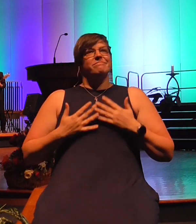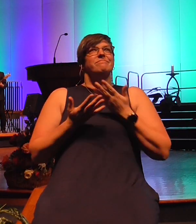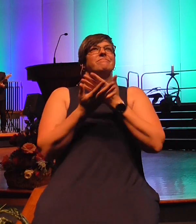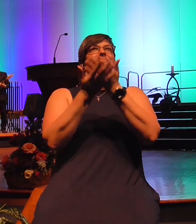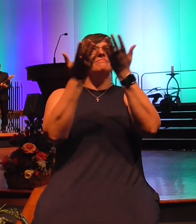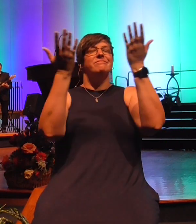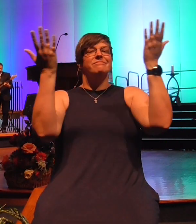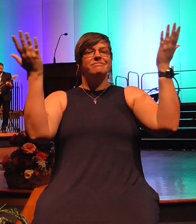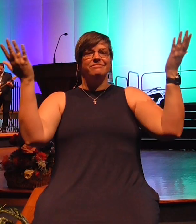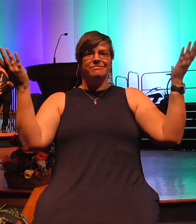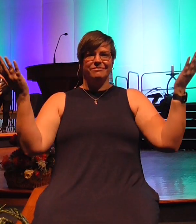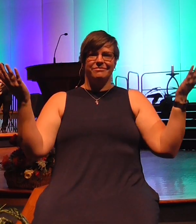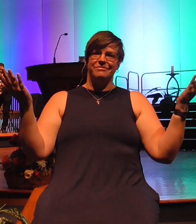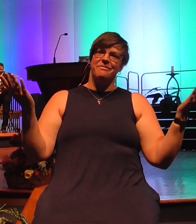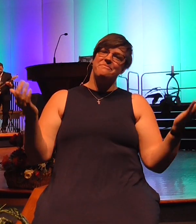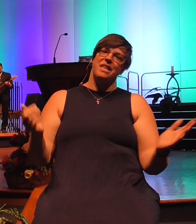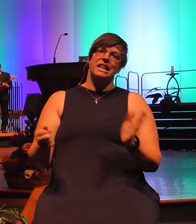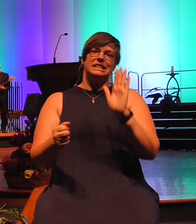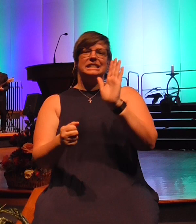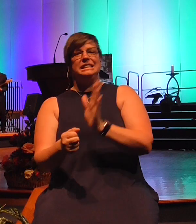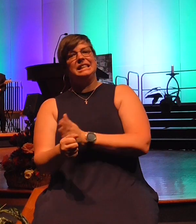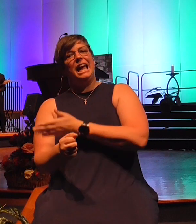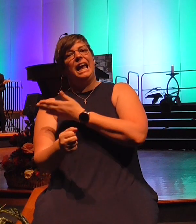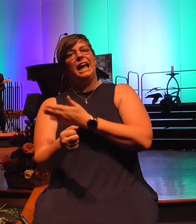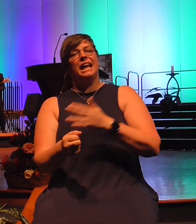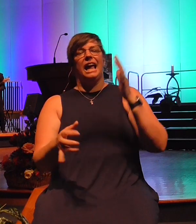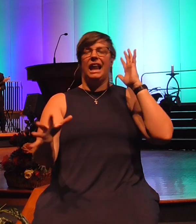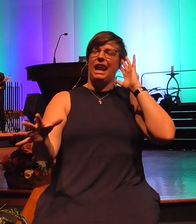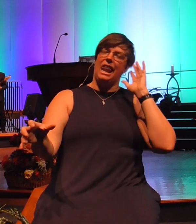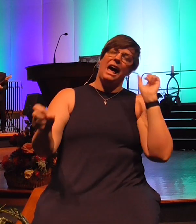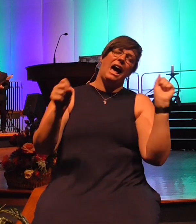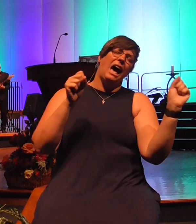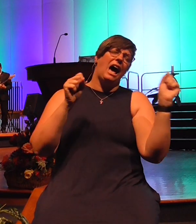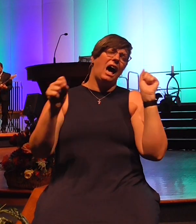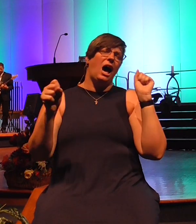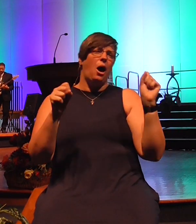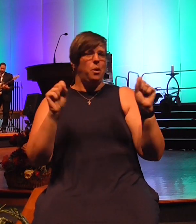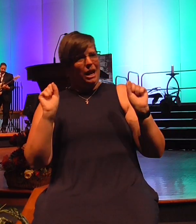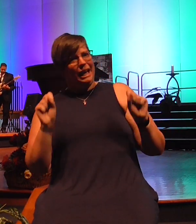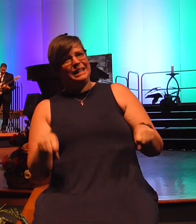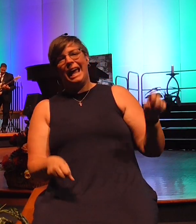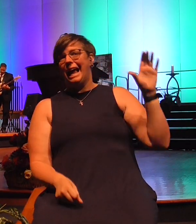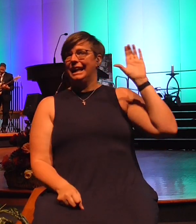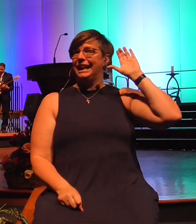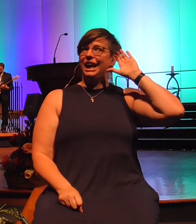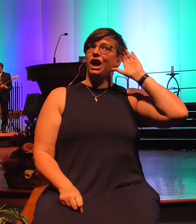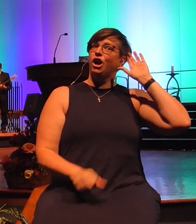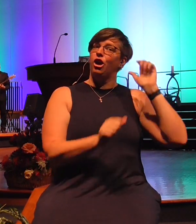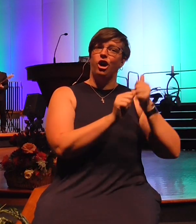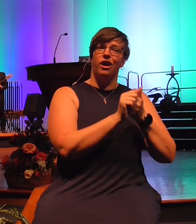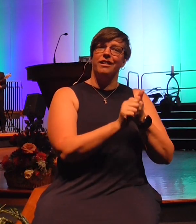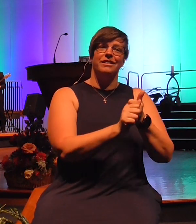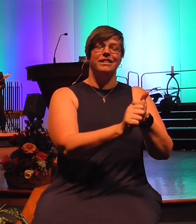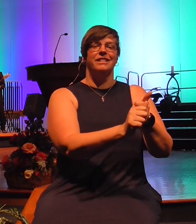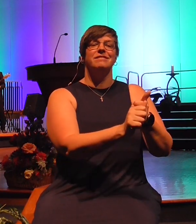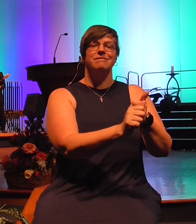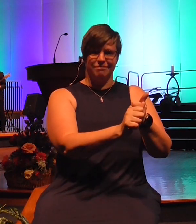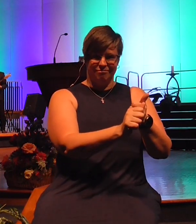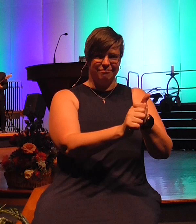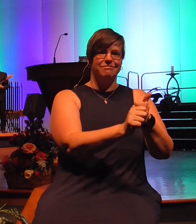fill the air. Sing it loud so I can hear